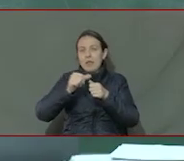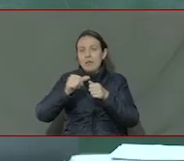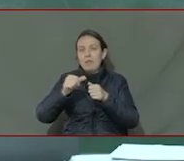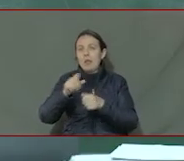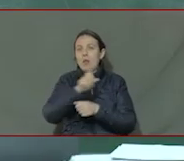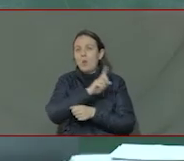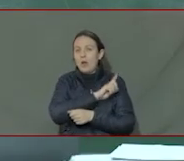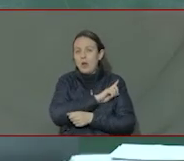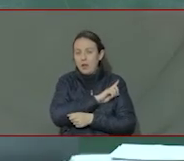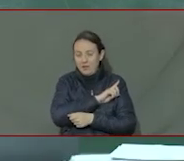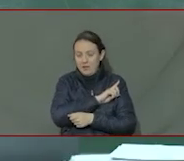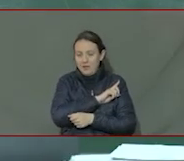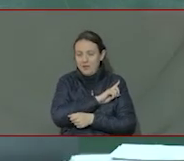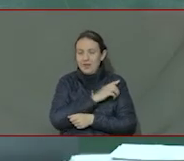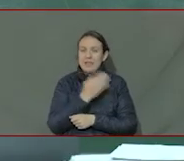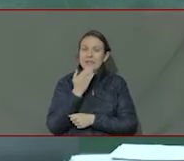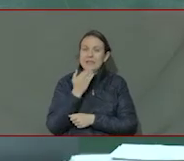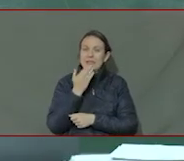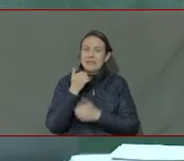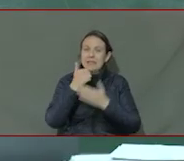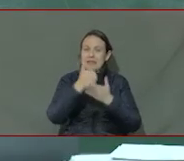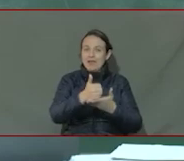suffers from sugar diabetes?